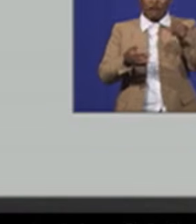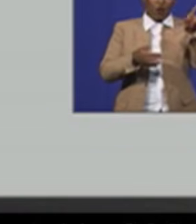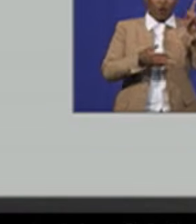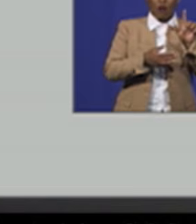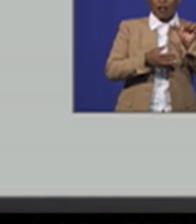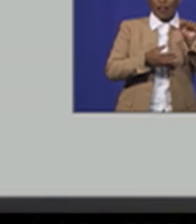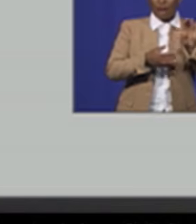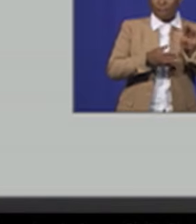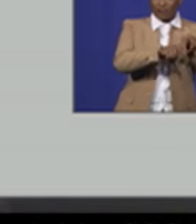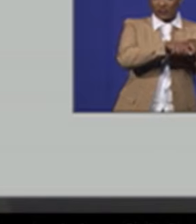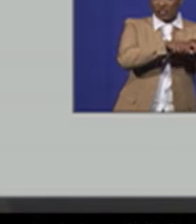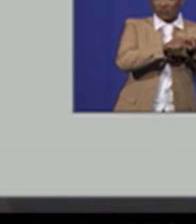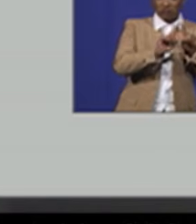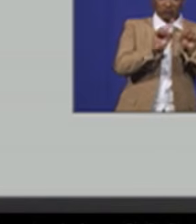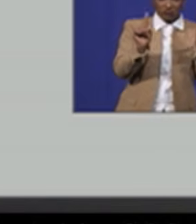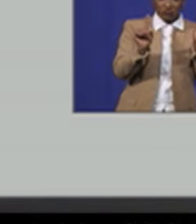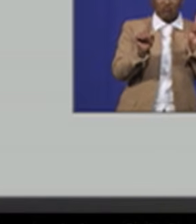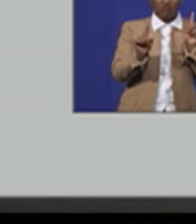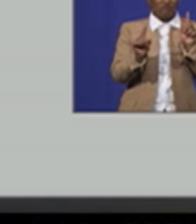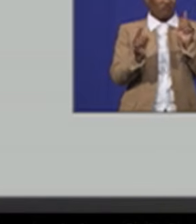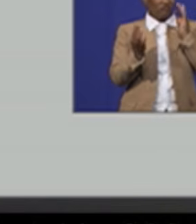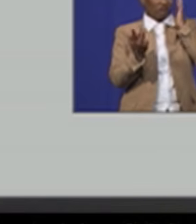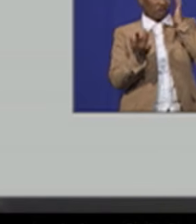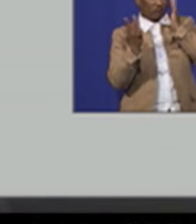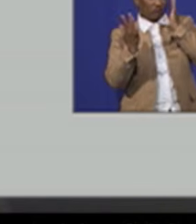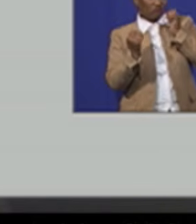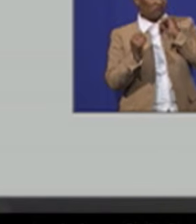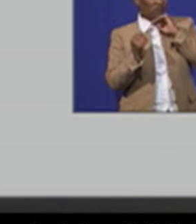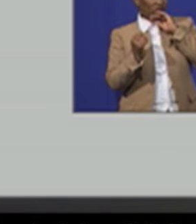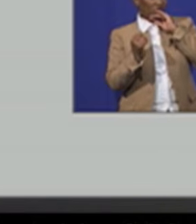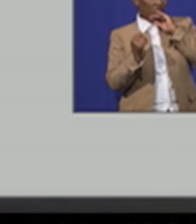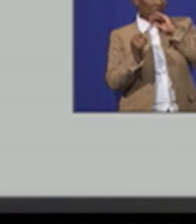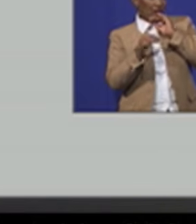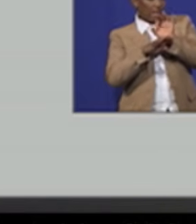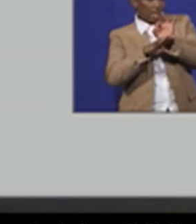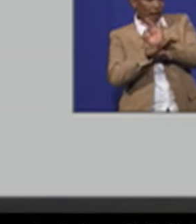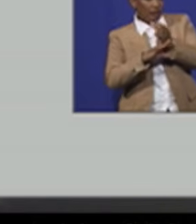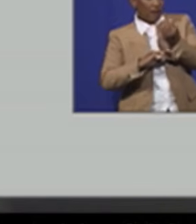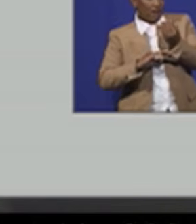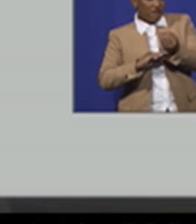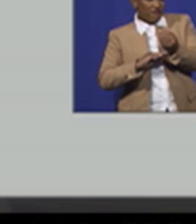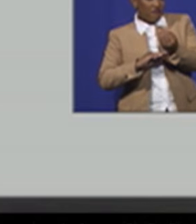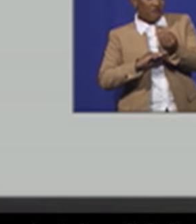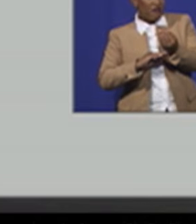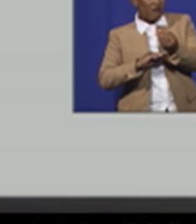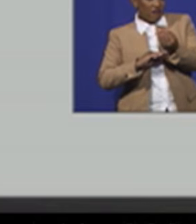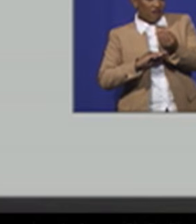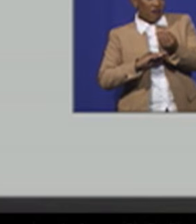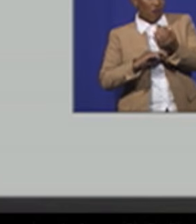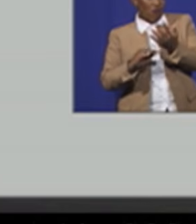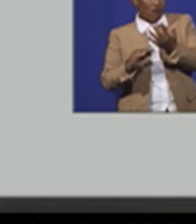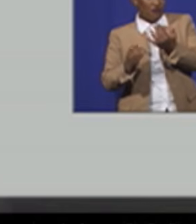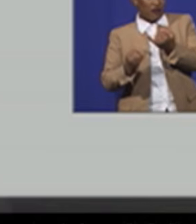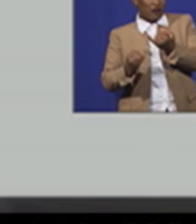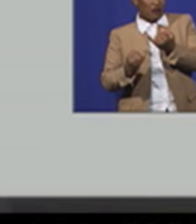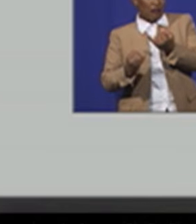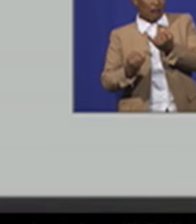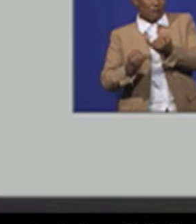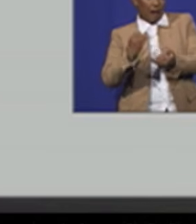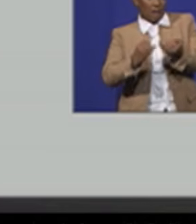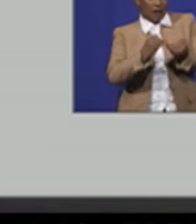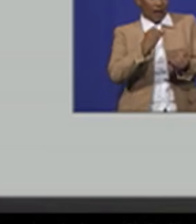baka dipotso di le dintsi tsa gore a go ne go na le maitlhomo a rileng a lebisitseng kwa diphosong tse le metlae tse